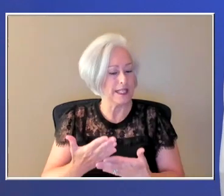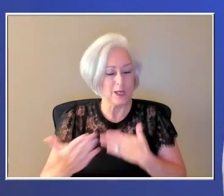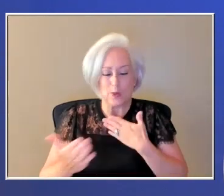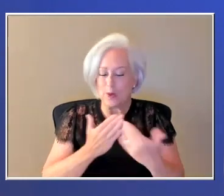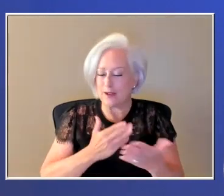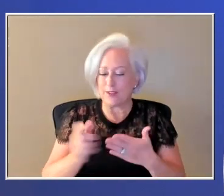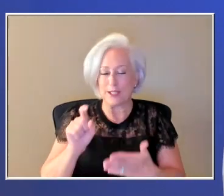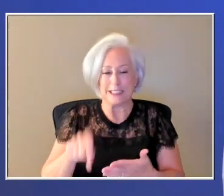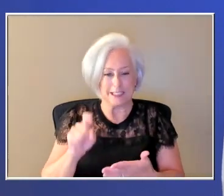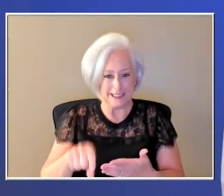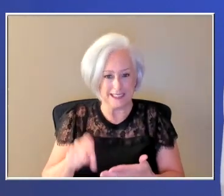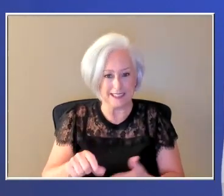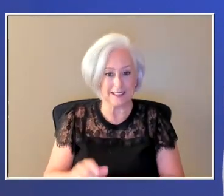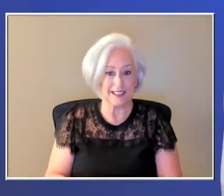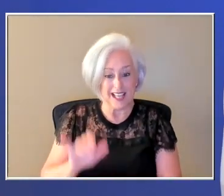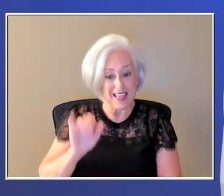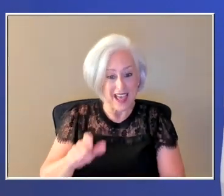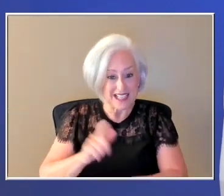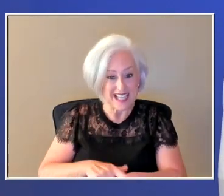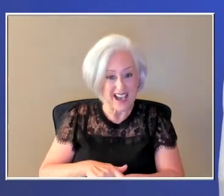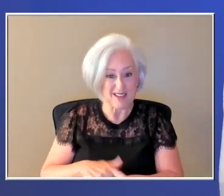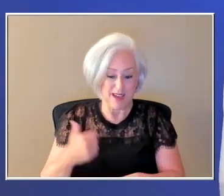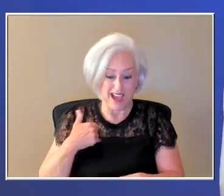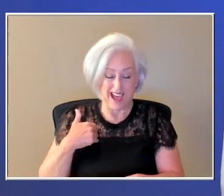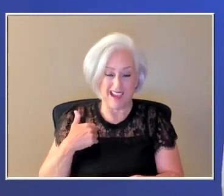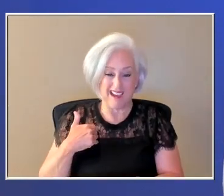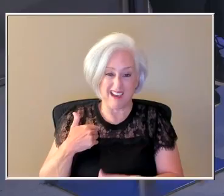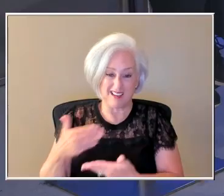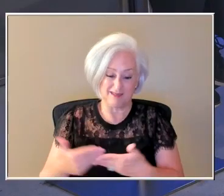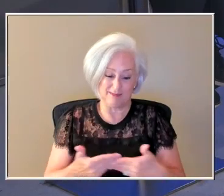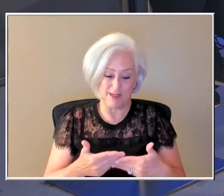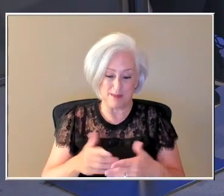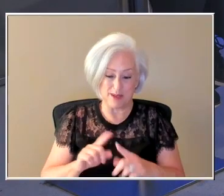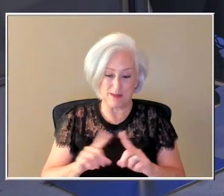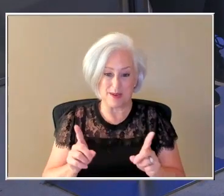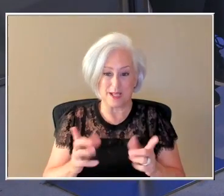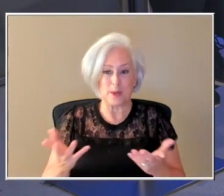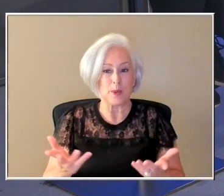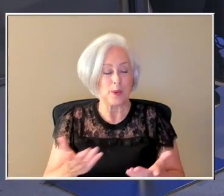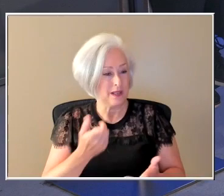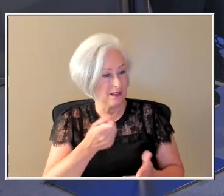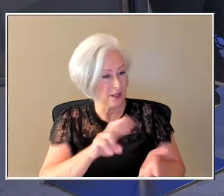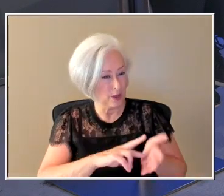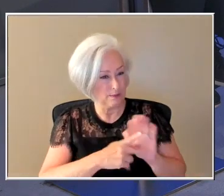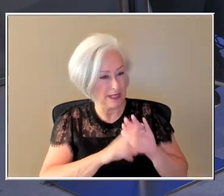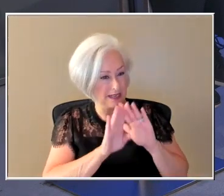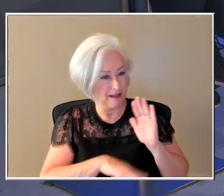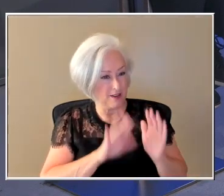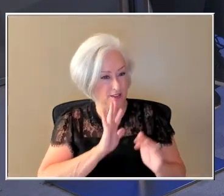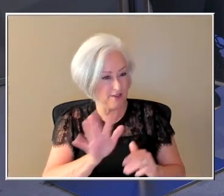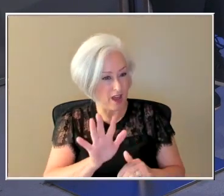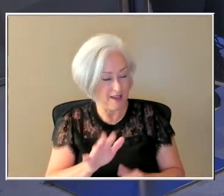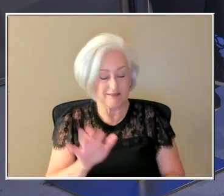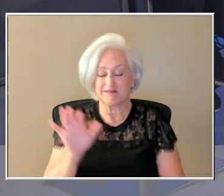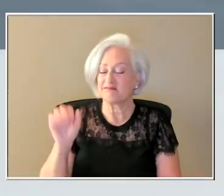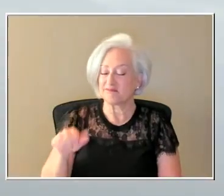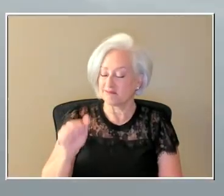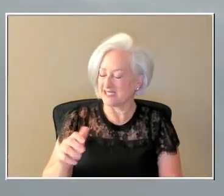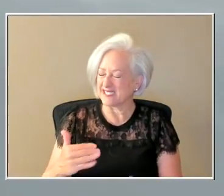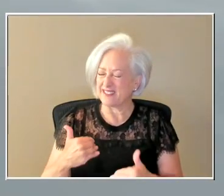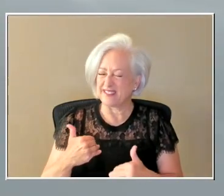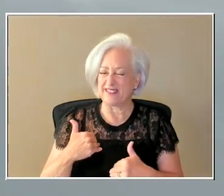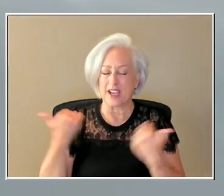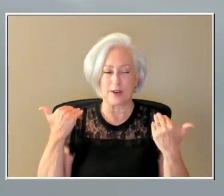had a young kid at the time, so yeah, we rolled with that. Kids under 5, is that what they were? They were young? Right, yeah, they were very young at the time.